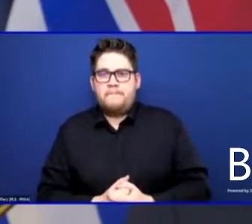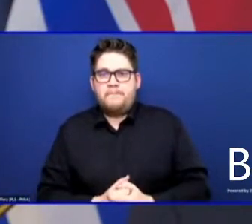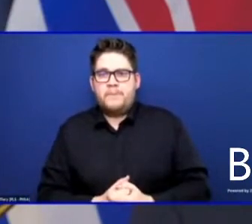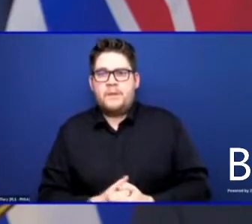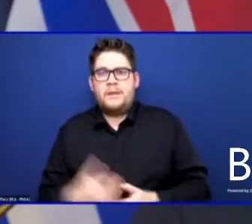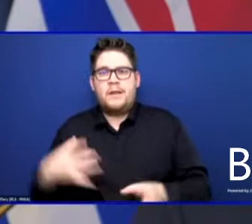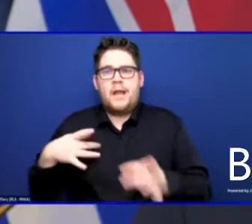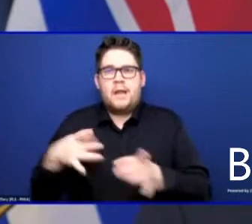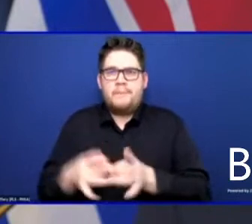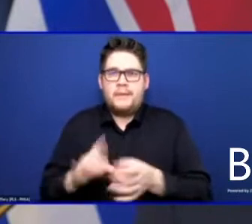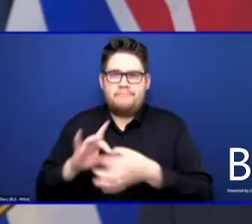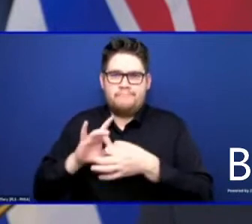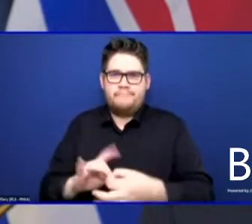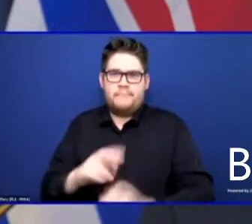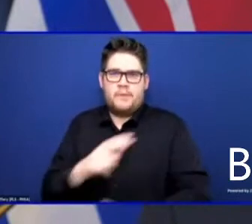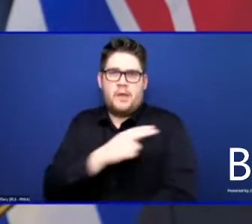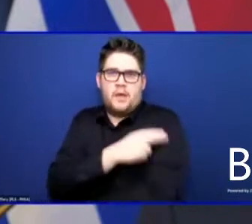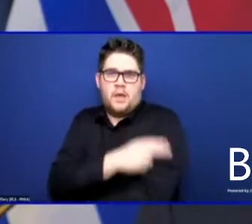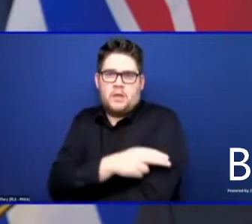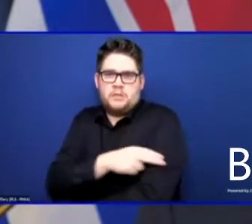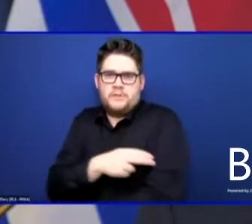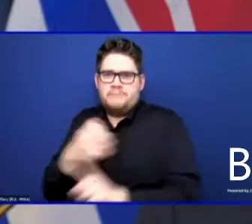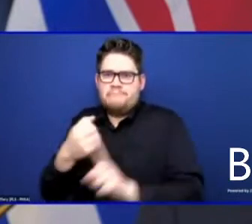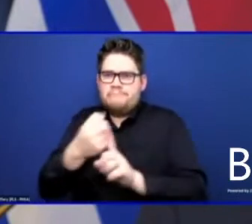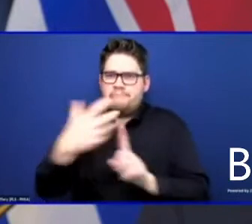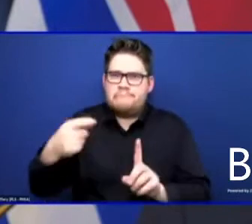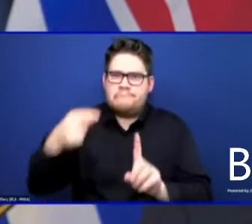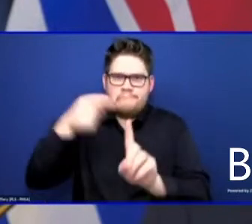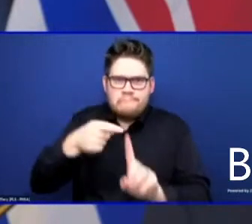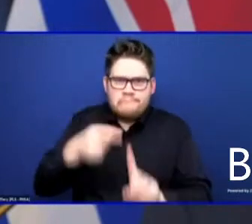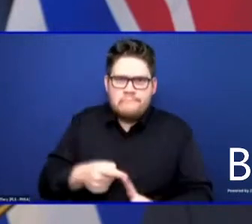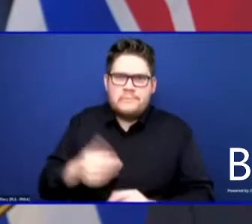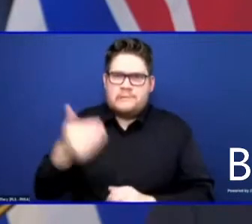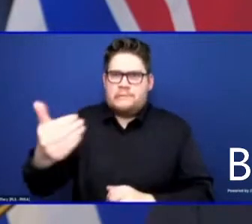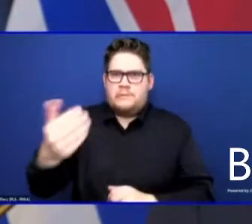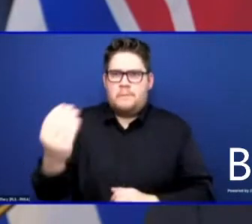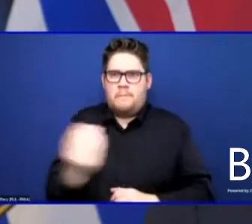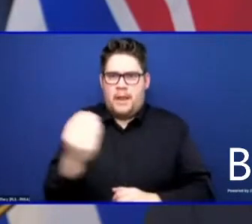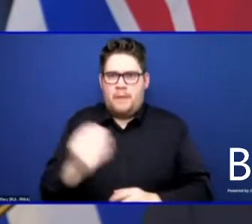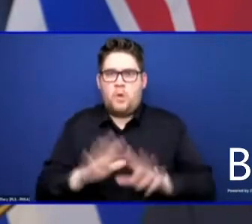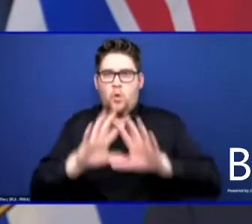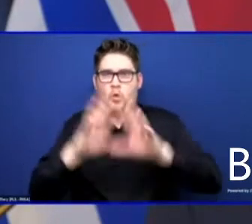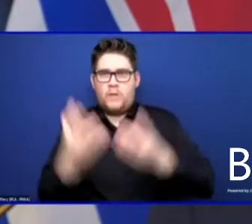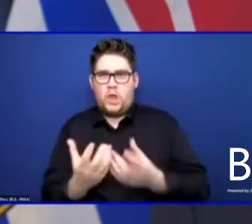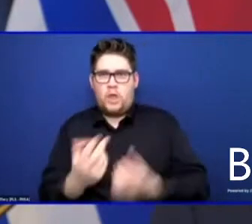But in terms of overall hospital occupancy, our base bed occupancy is